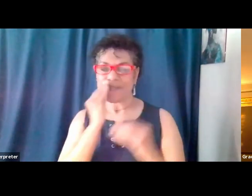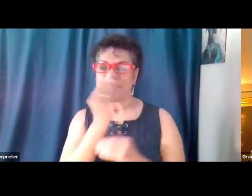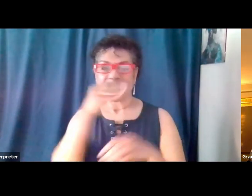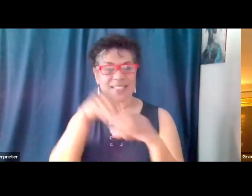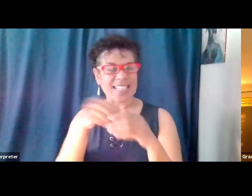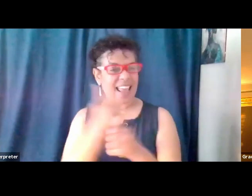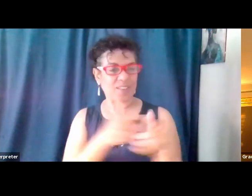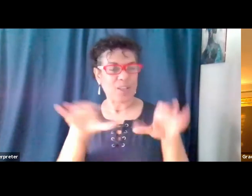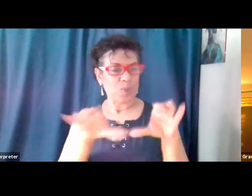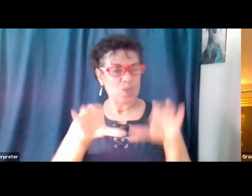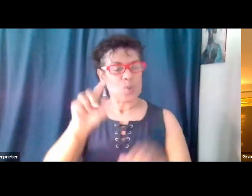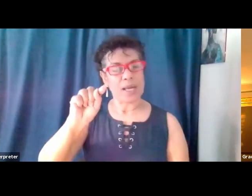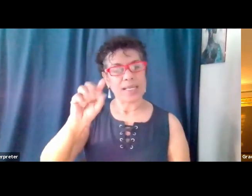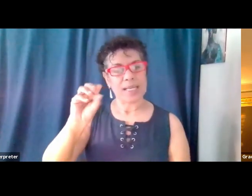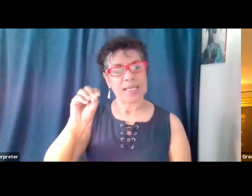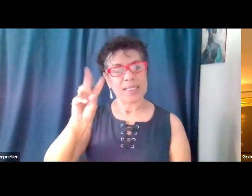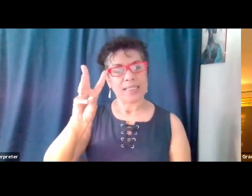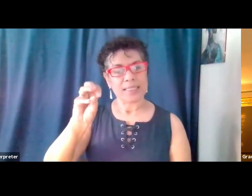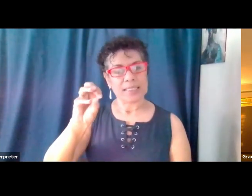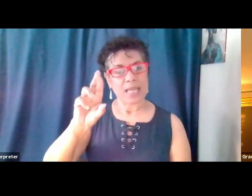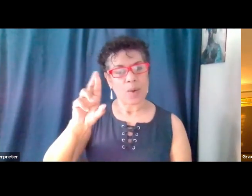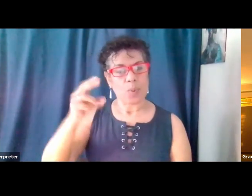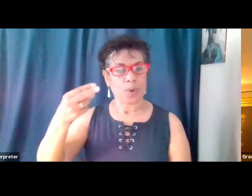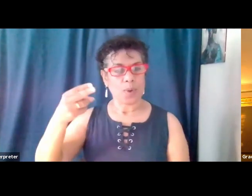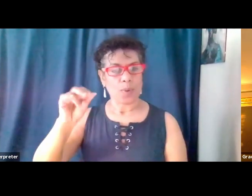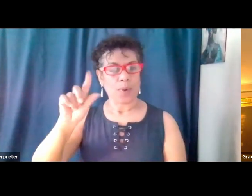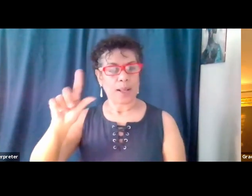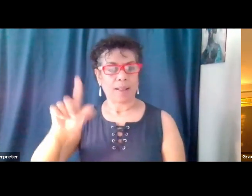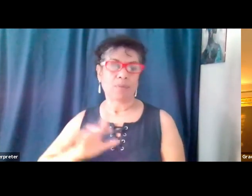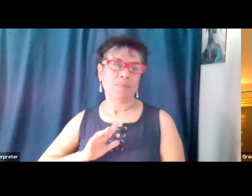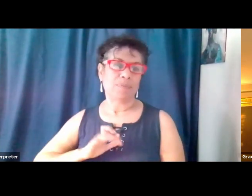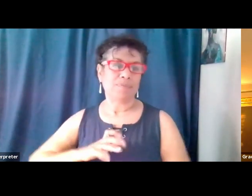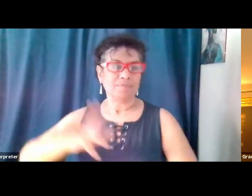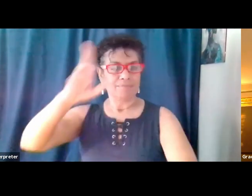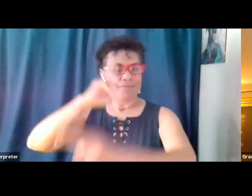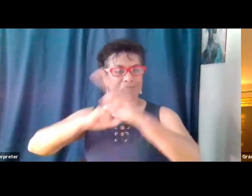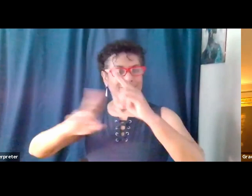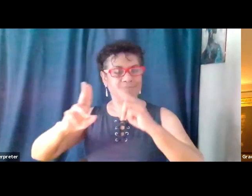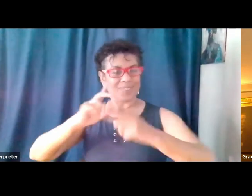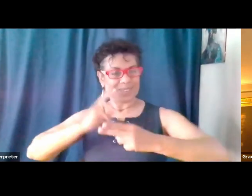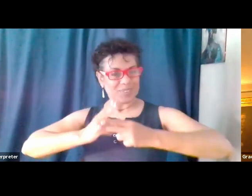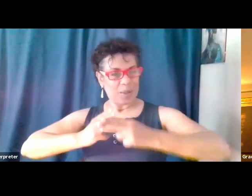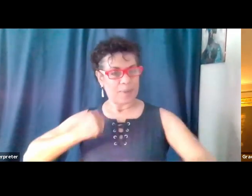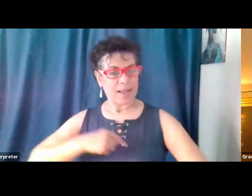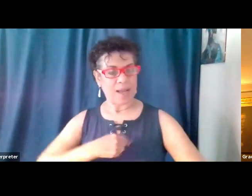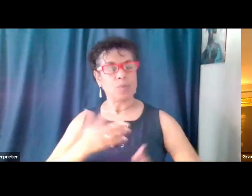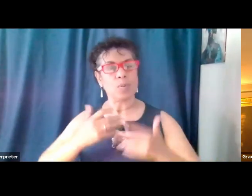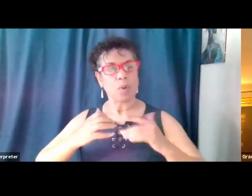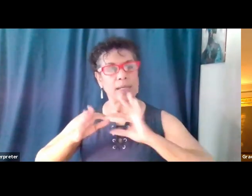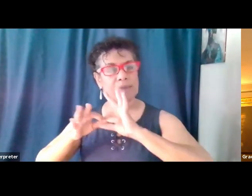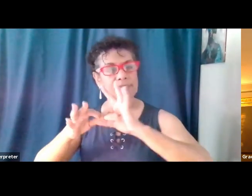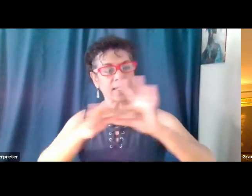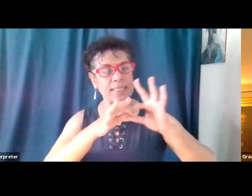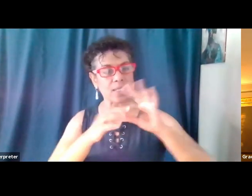do. We are so grateful to be nominated for this award because at Tower Hill, we're committed to strengthening connections between people